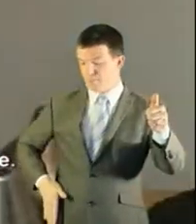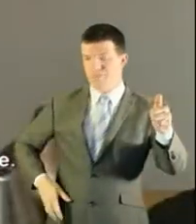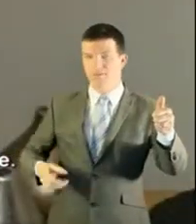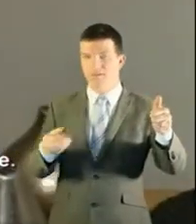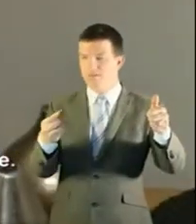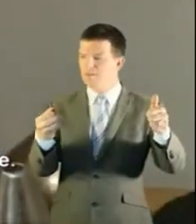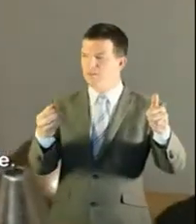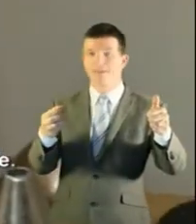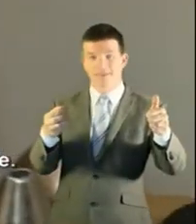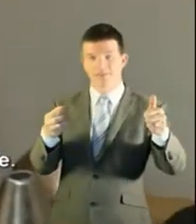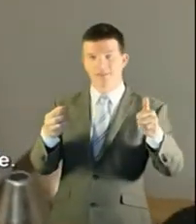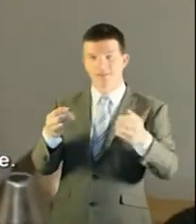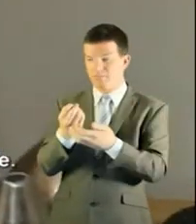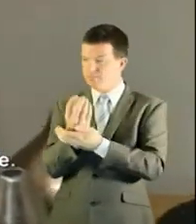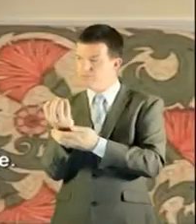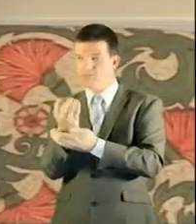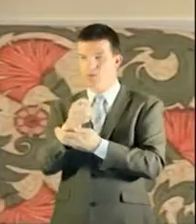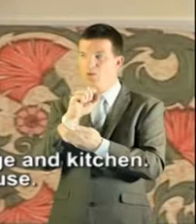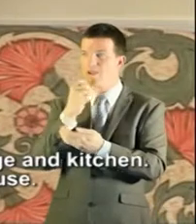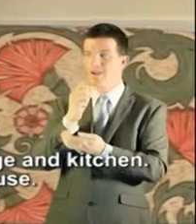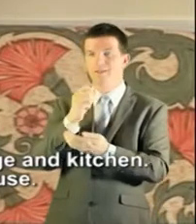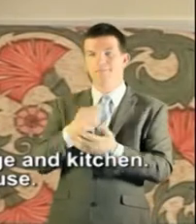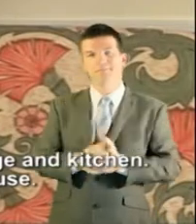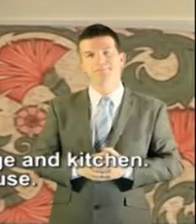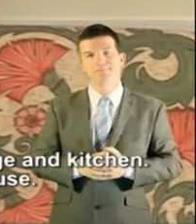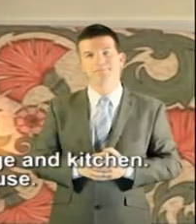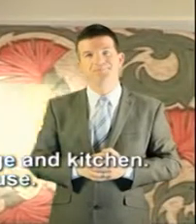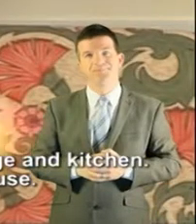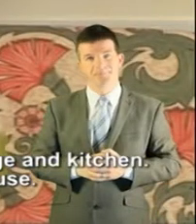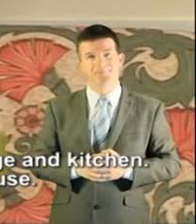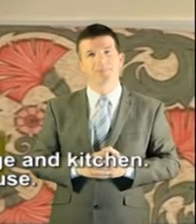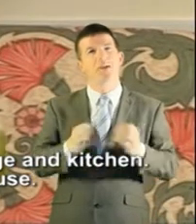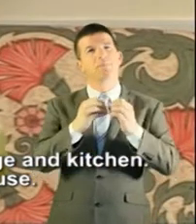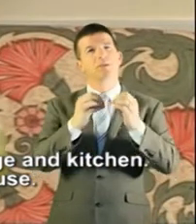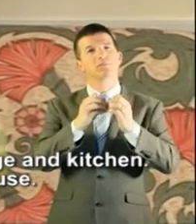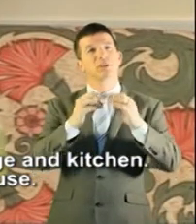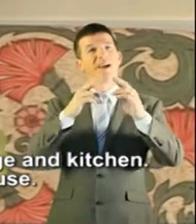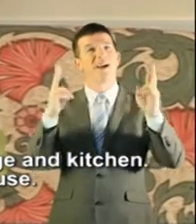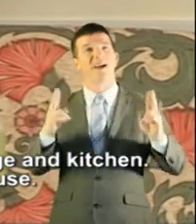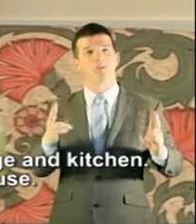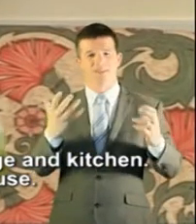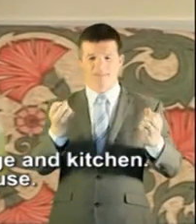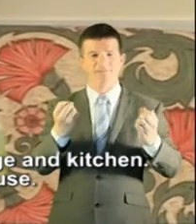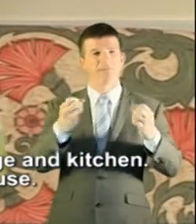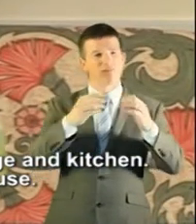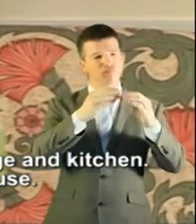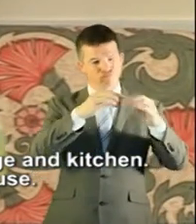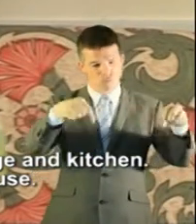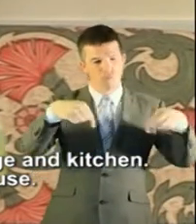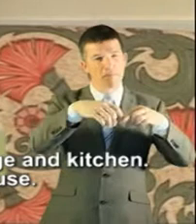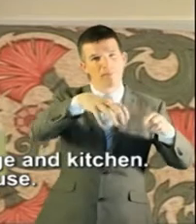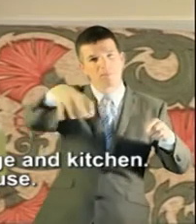Oh, yes. Oh, that's wonderful. This is a suite of rooms, bedroom, bathroom, lounge and